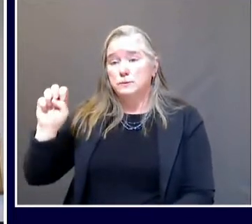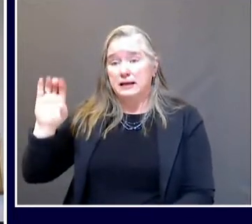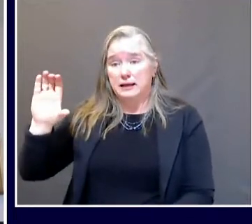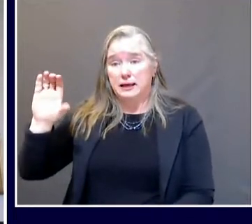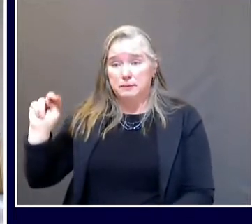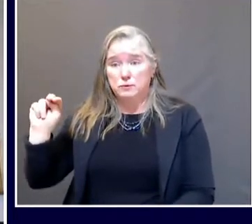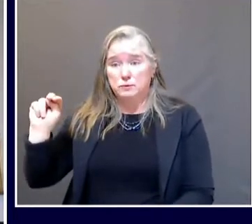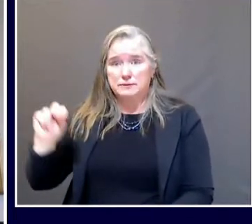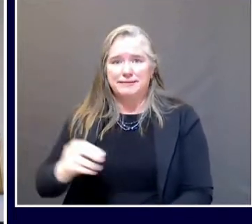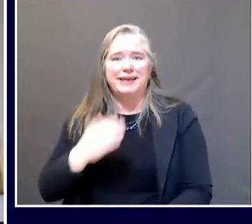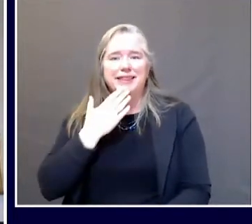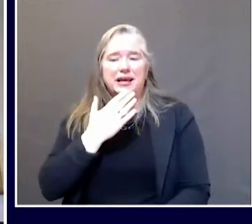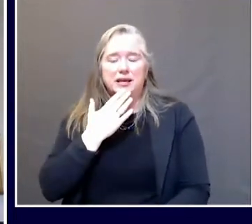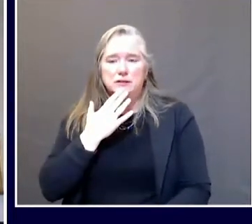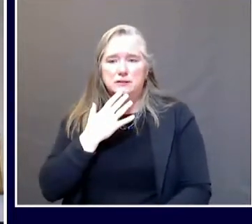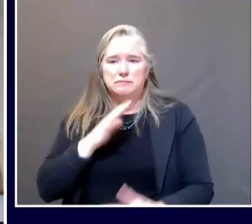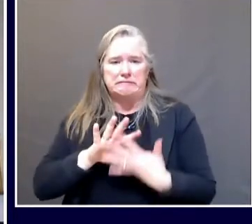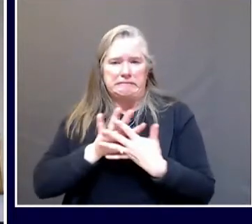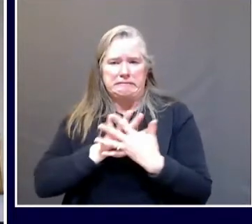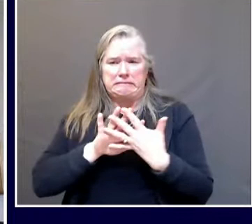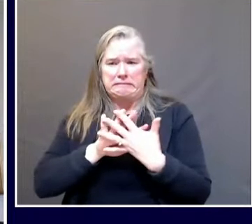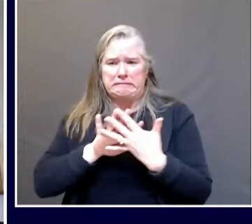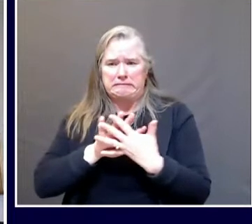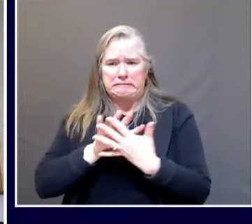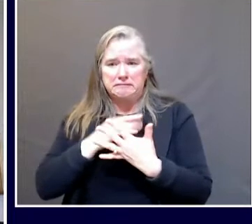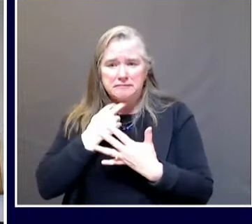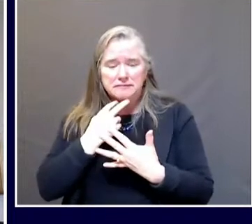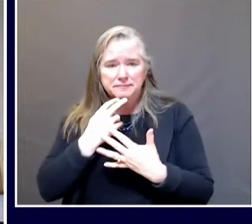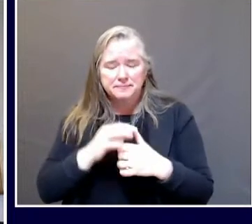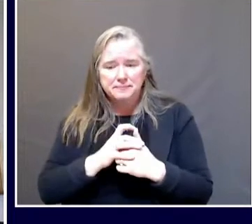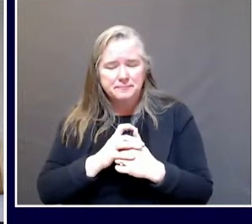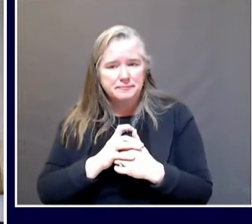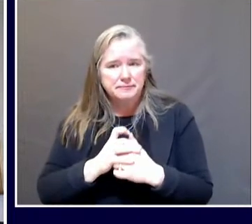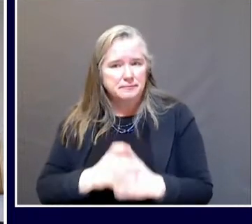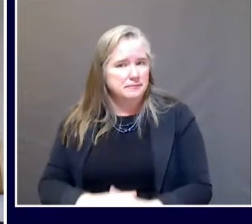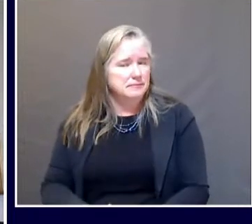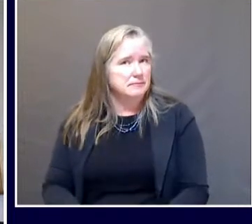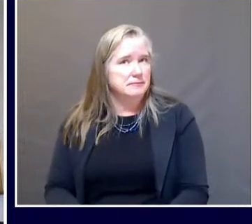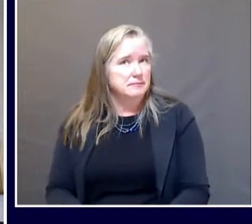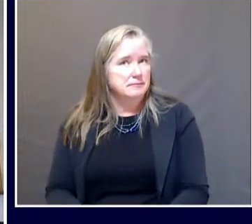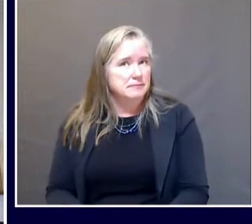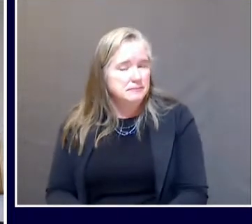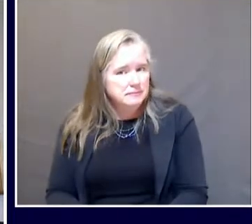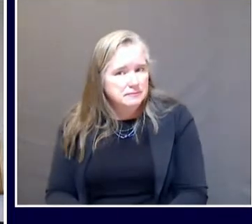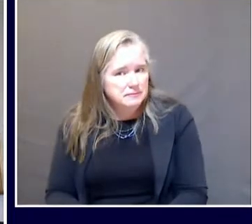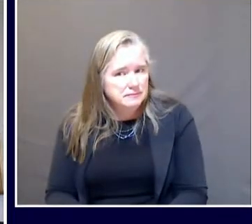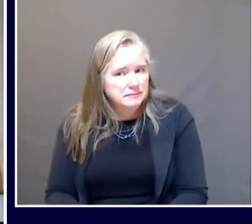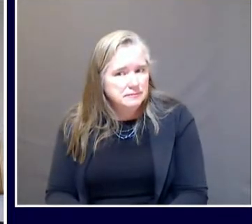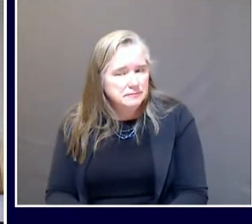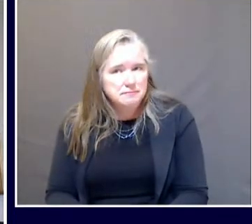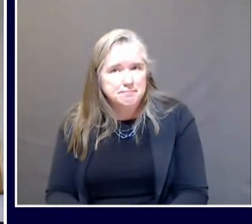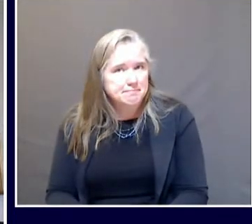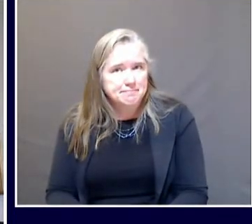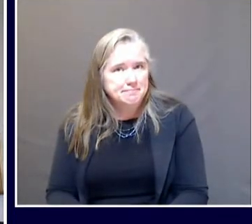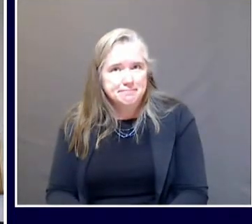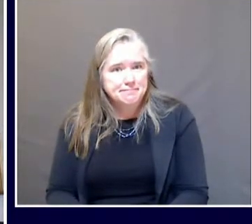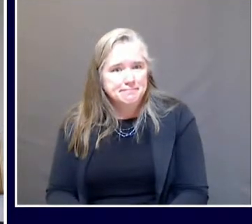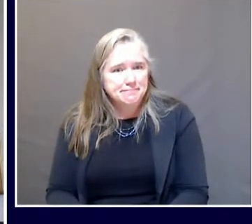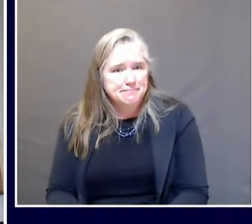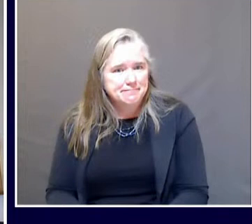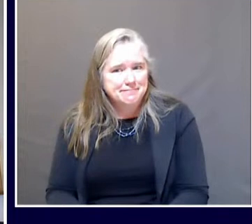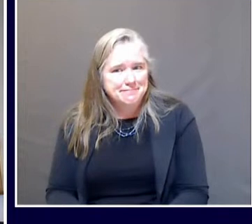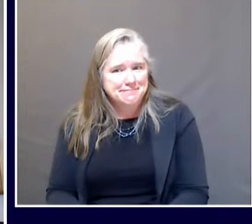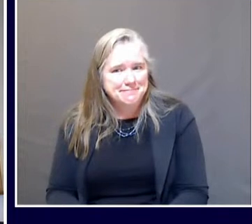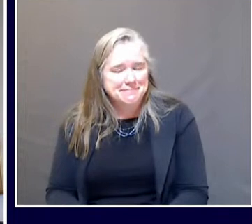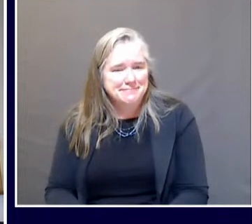So I know you can't say much, Dr. Shah, but if you had to take the demographic of people who was most impacted by this change